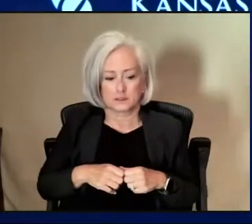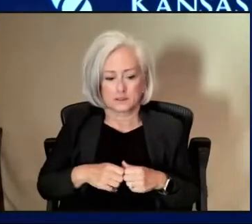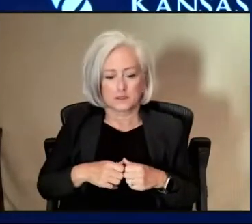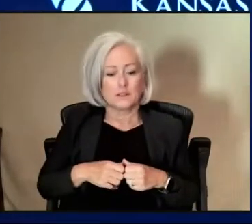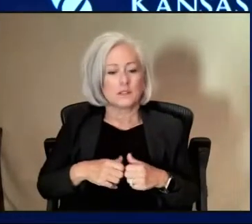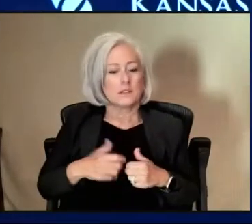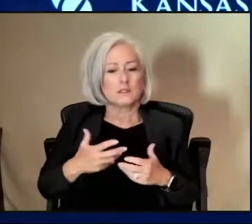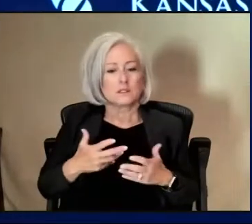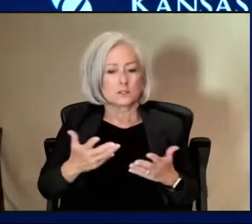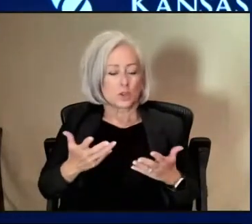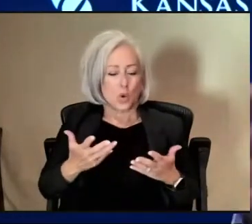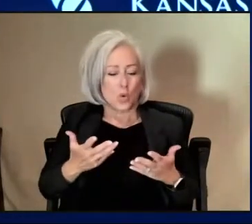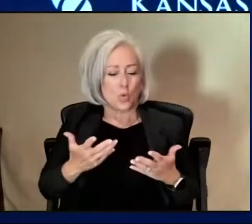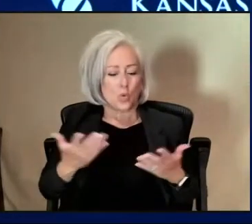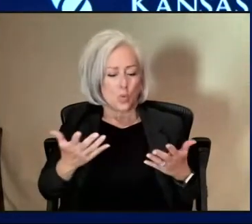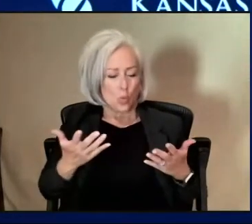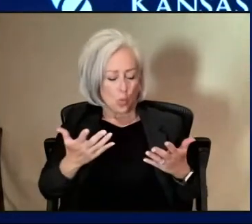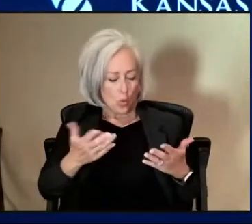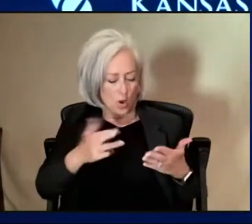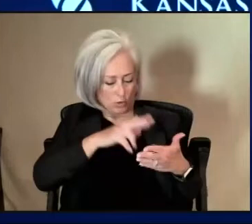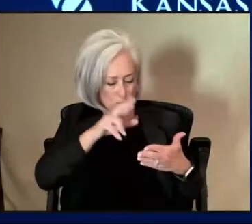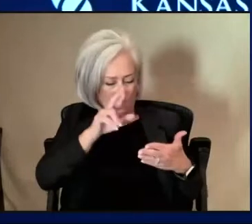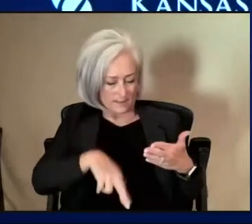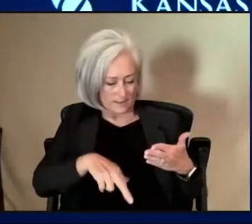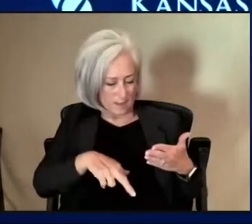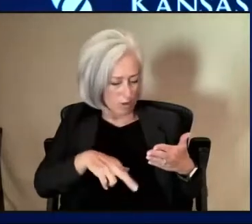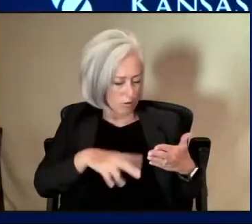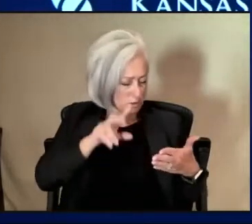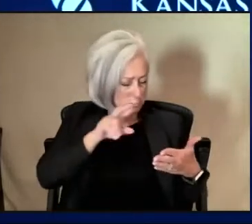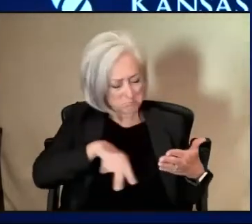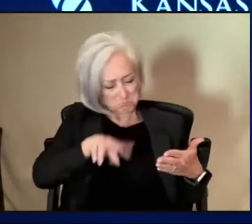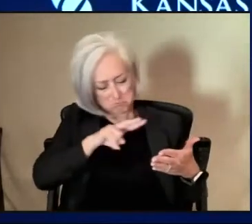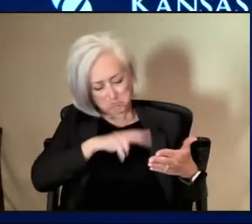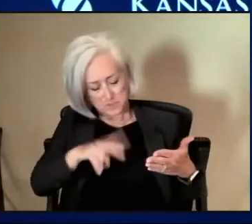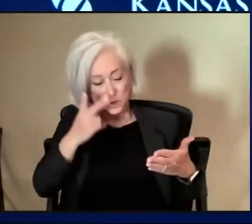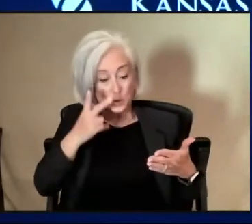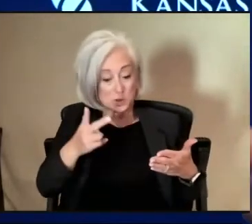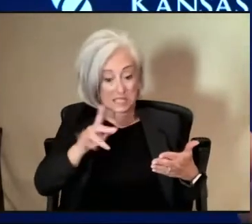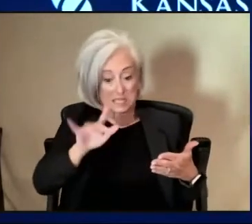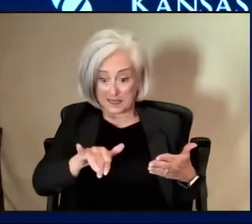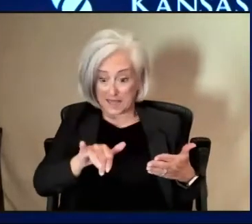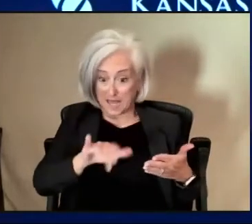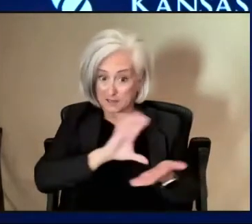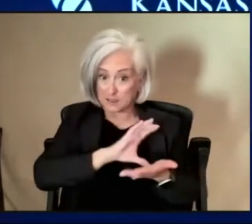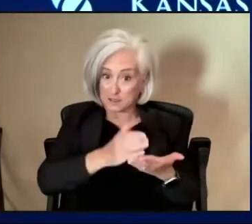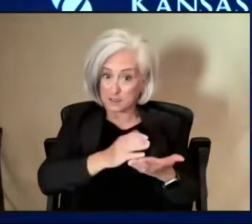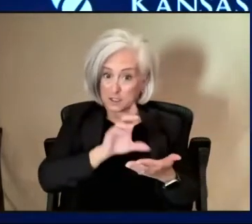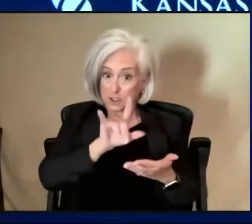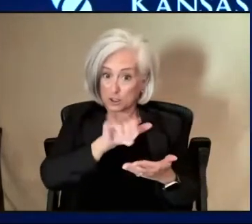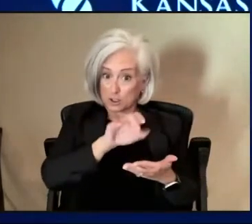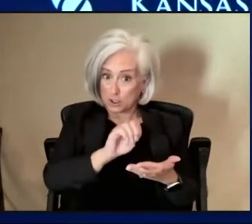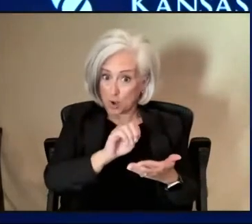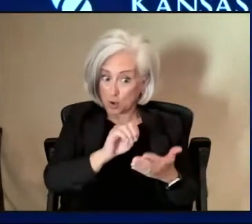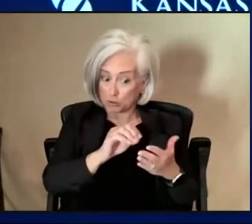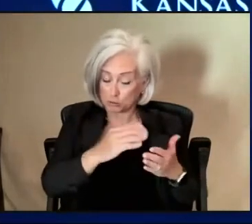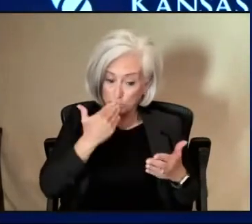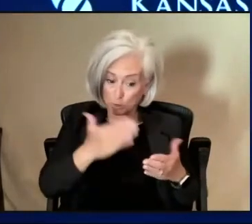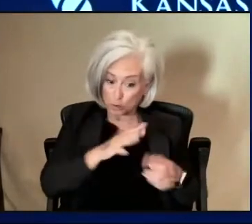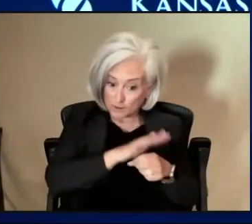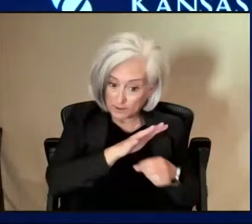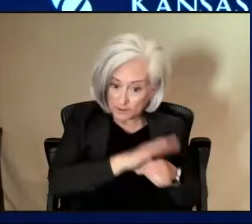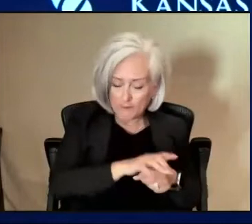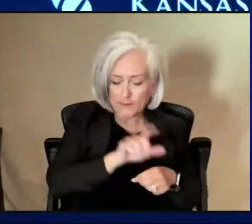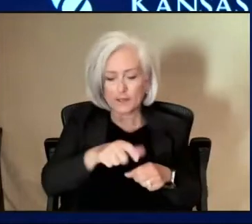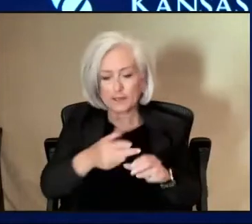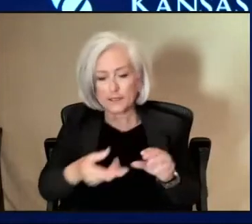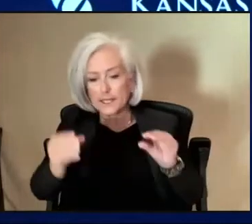to determine what dose we're going to use for subsequent trials. Often when we start with a new medication or new vaccine,